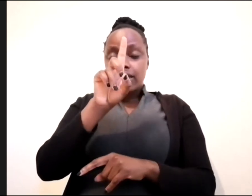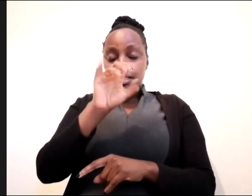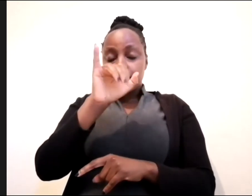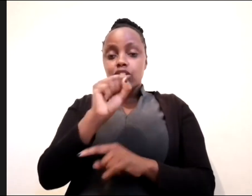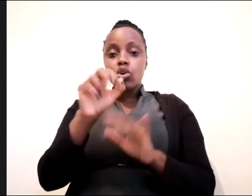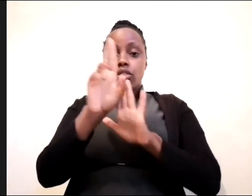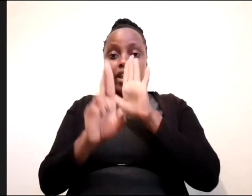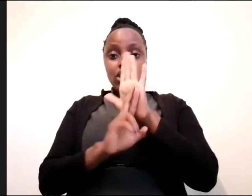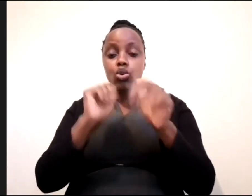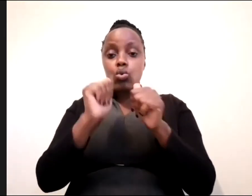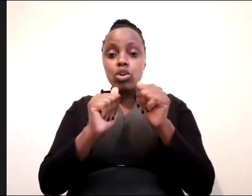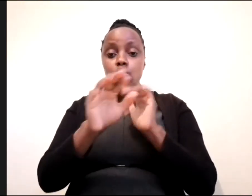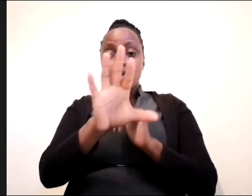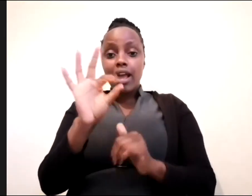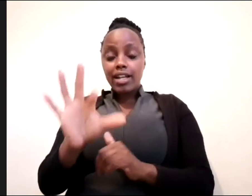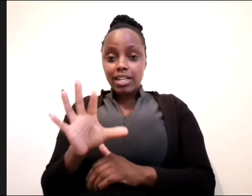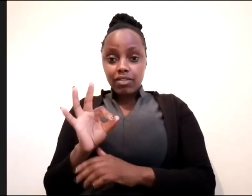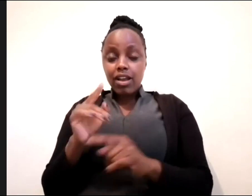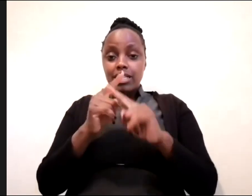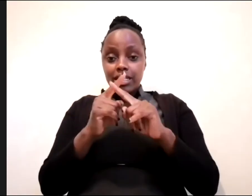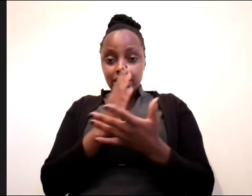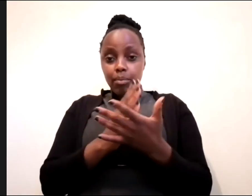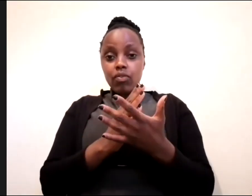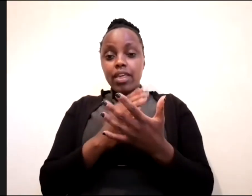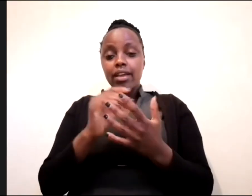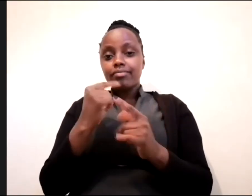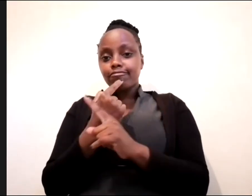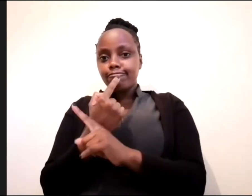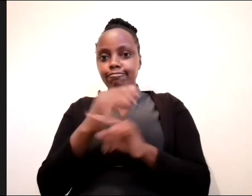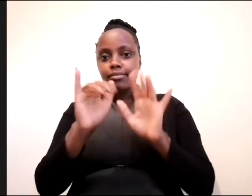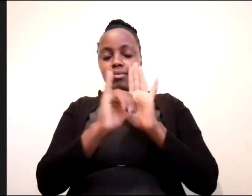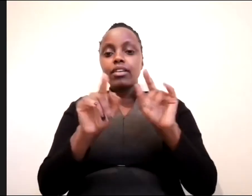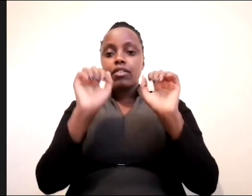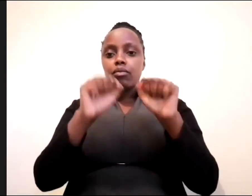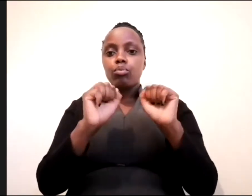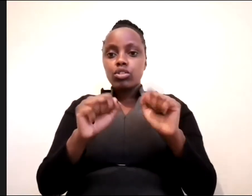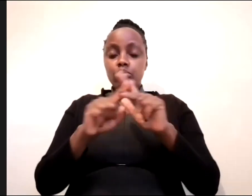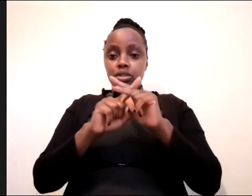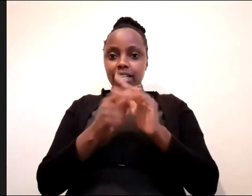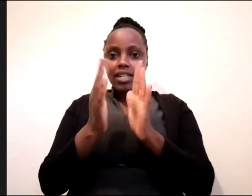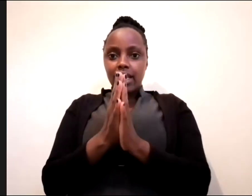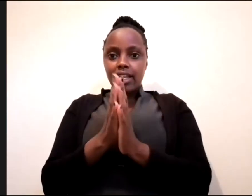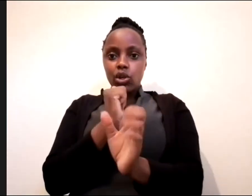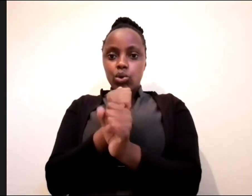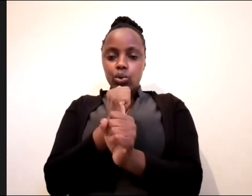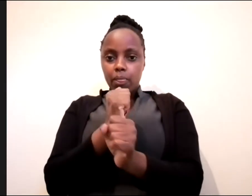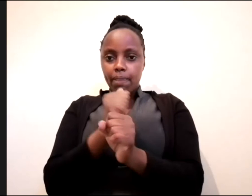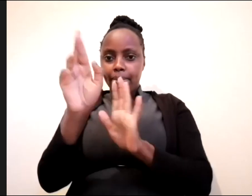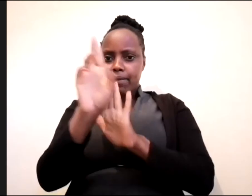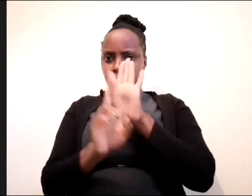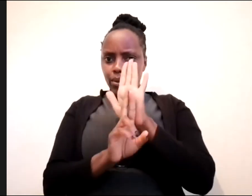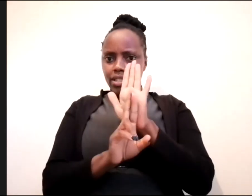you identify some substances, that you start to make a dossier. The rules are not